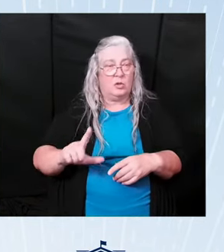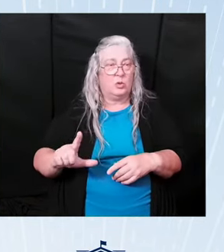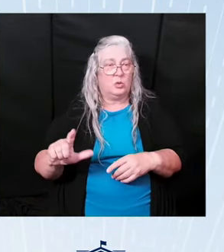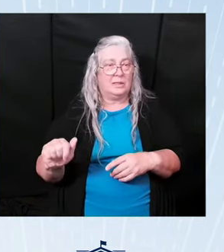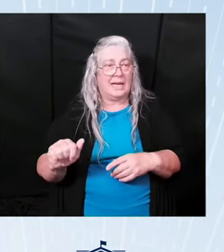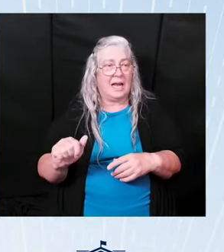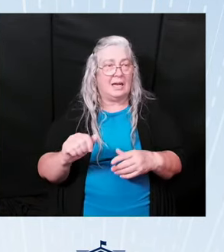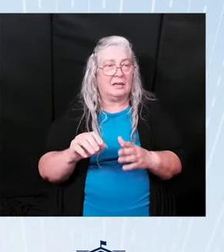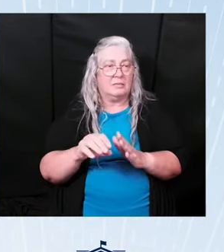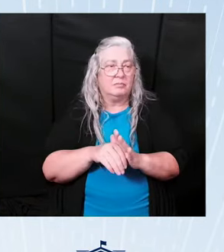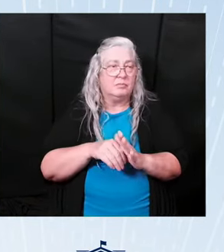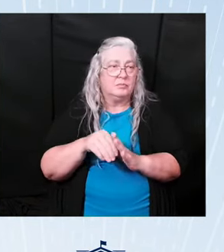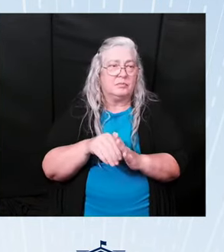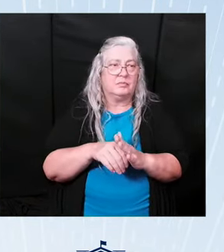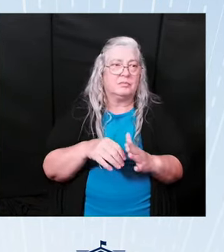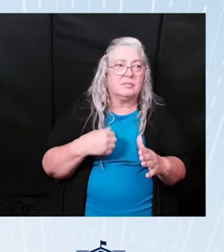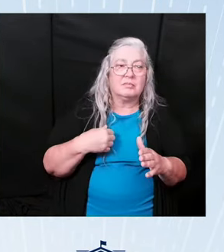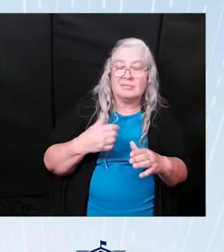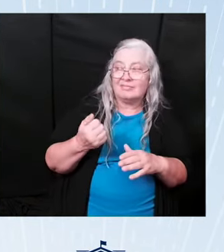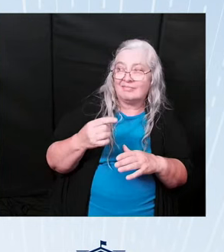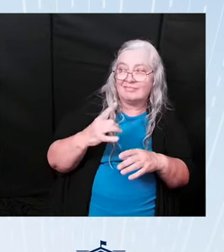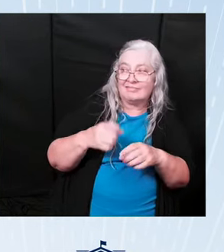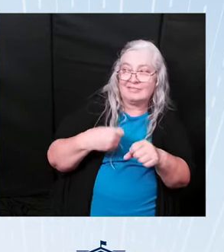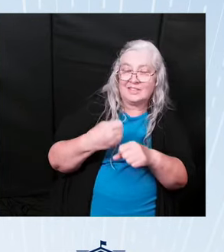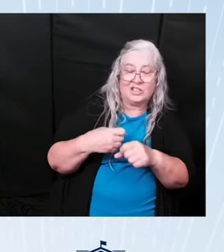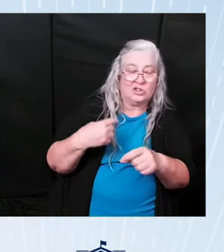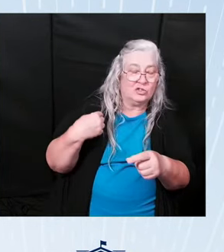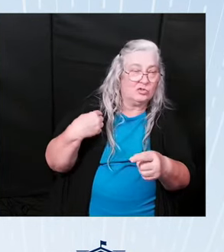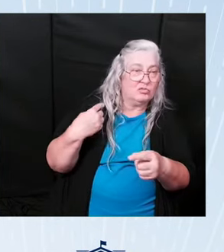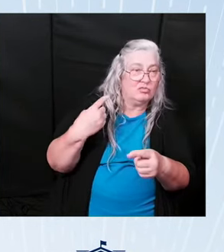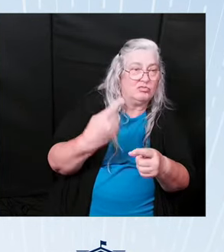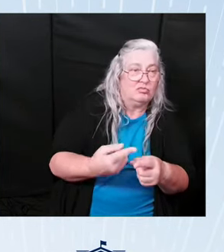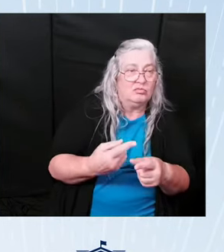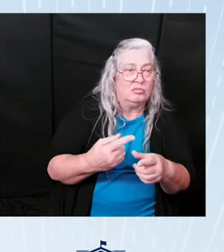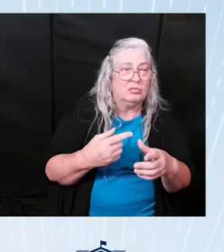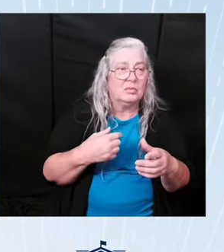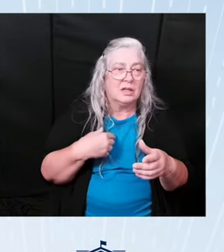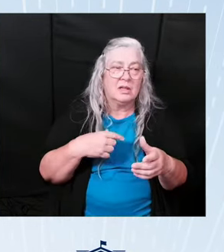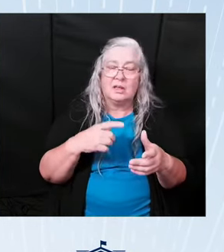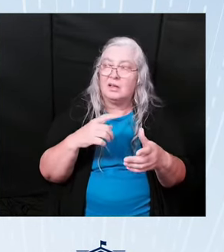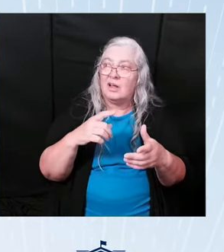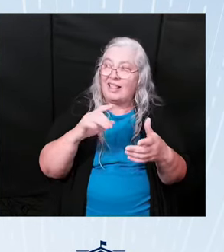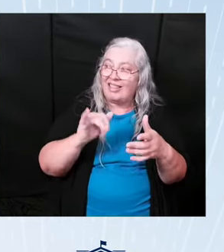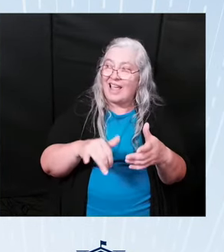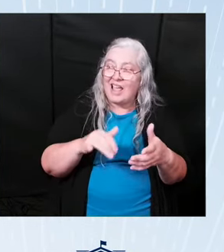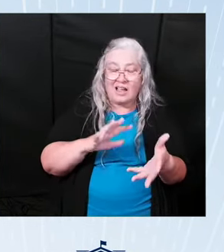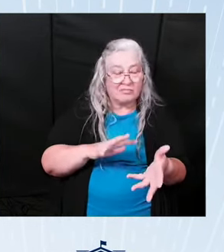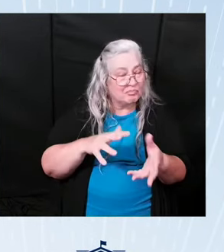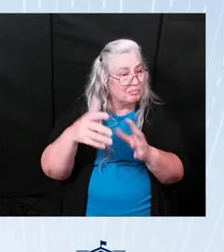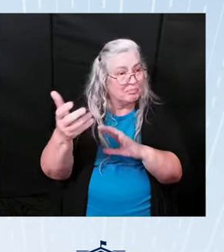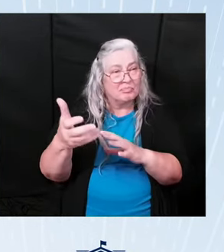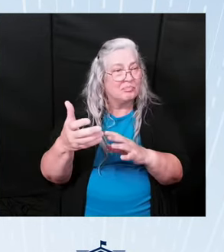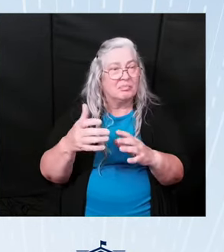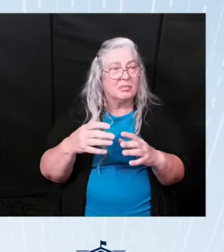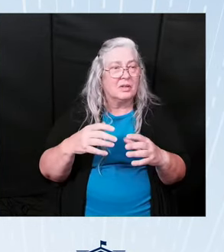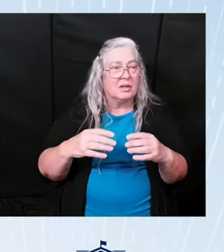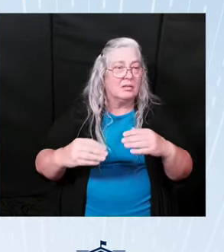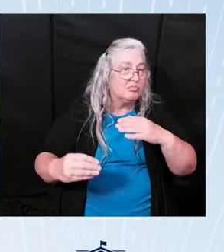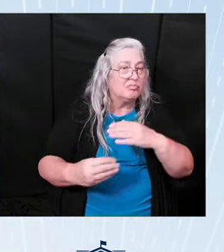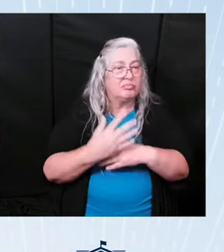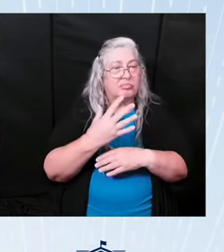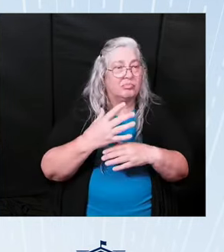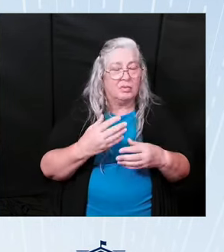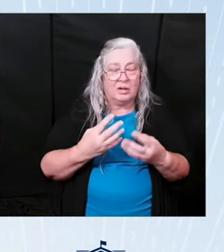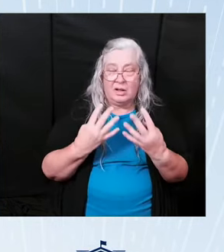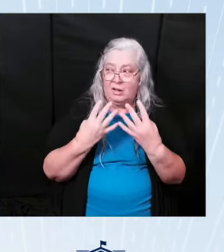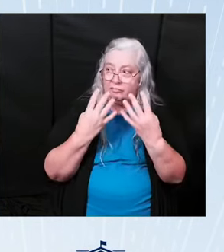how cataclysmic that event was. 18 years ago, those levees broke. We all saw it and drowned